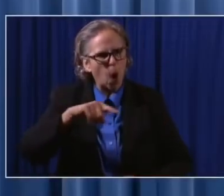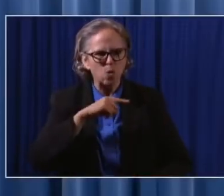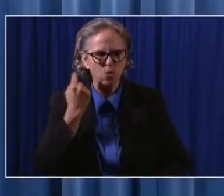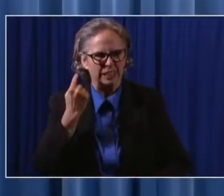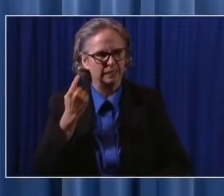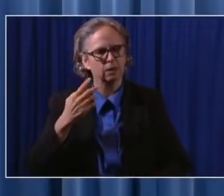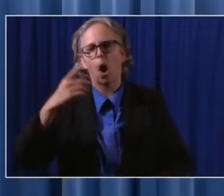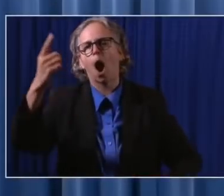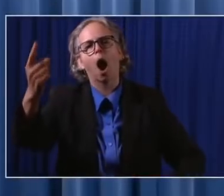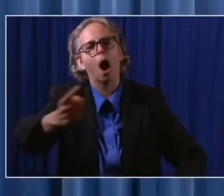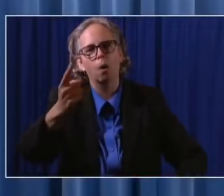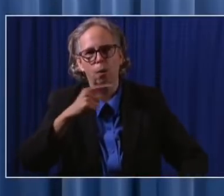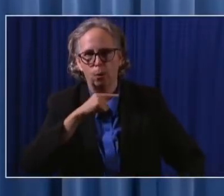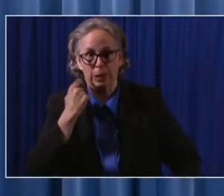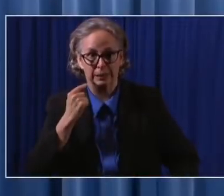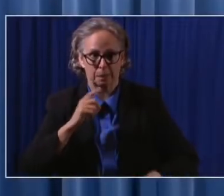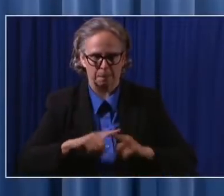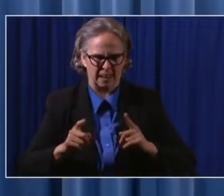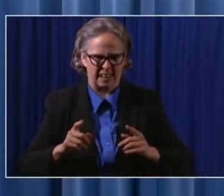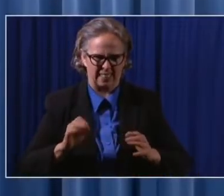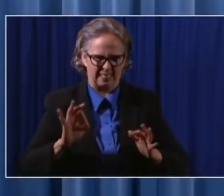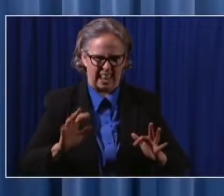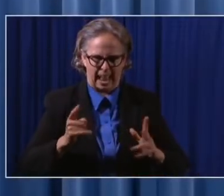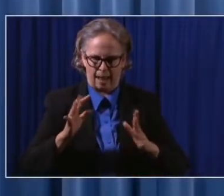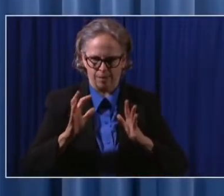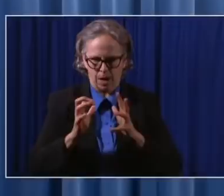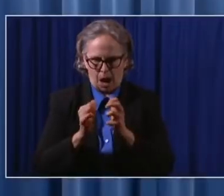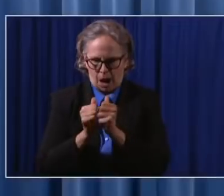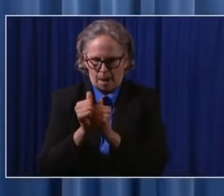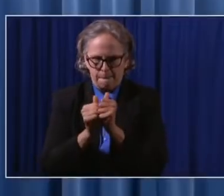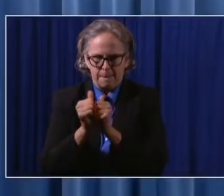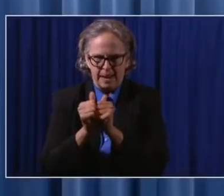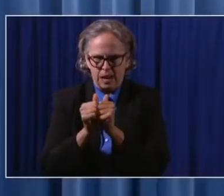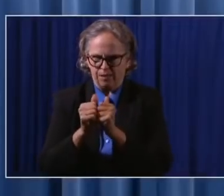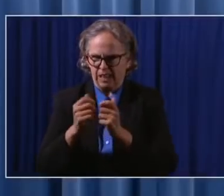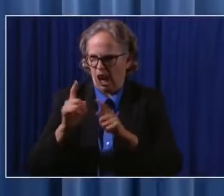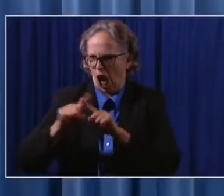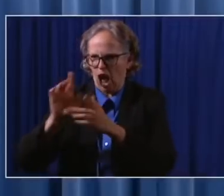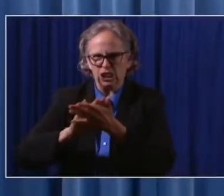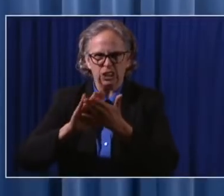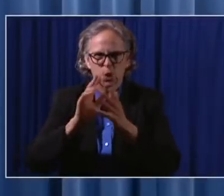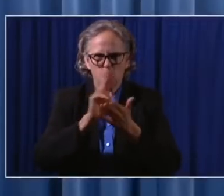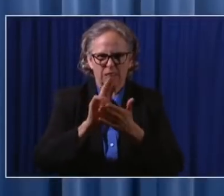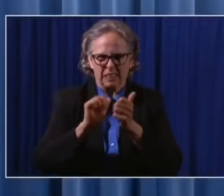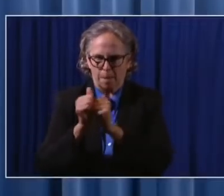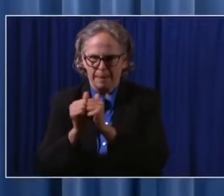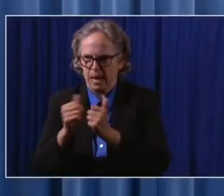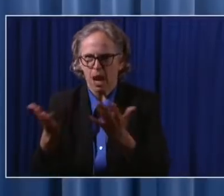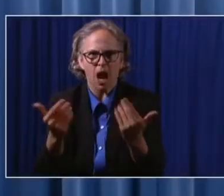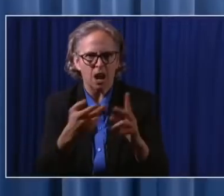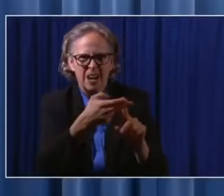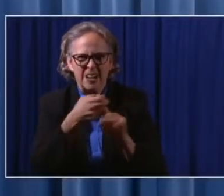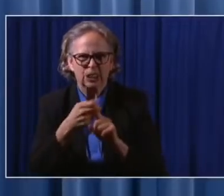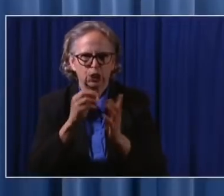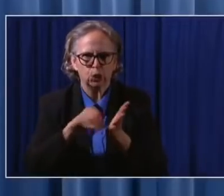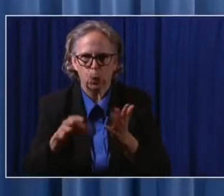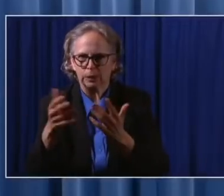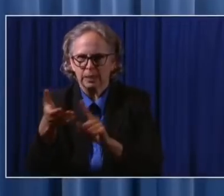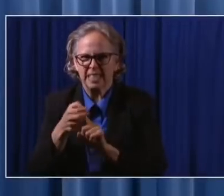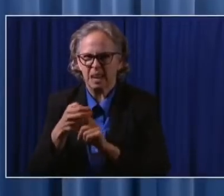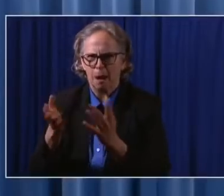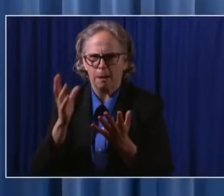almost a competition. And Ohio colleges and universities have risen to the challenge, and they're all setting up their